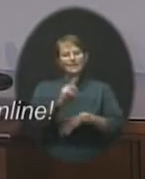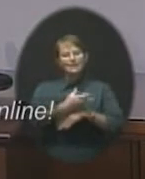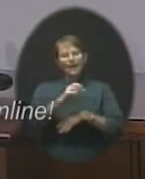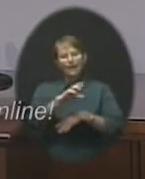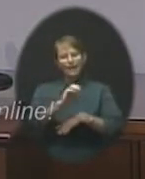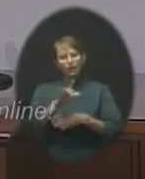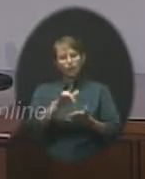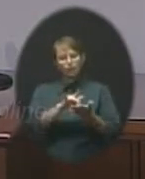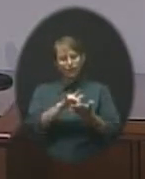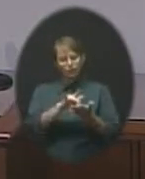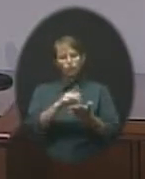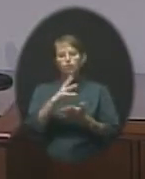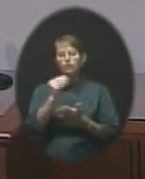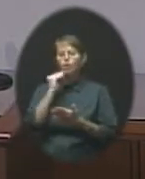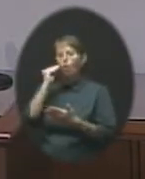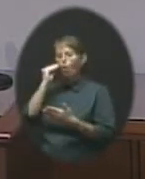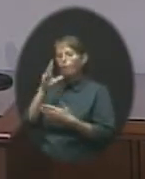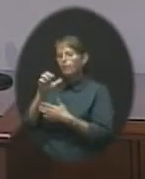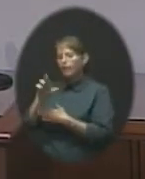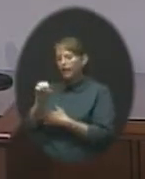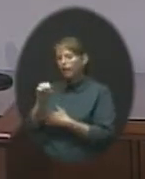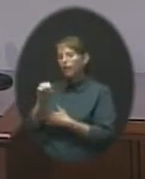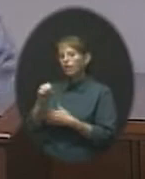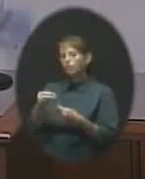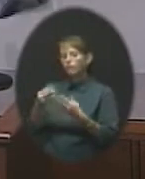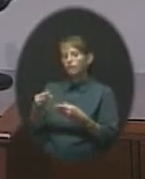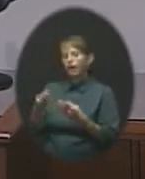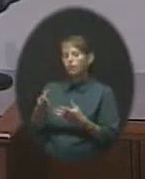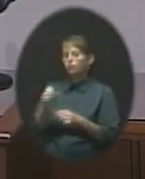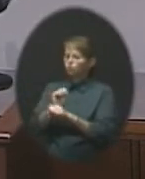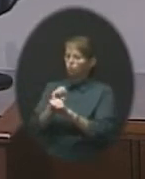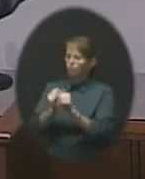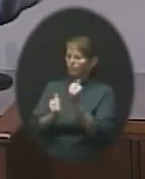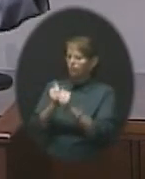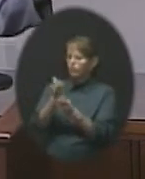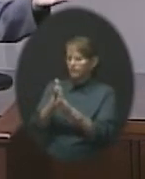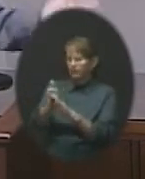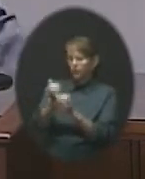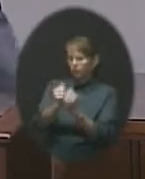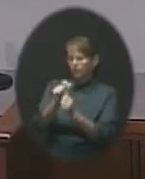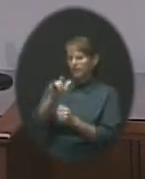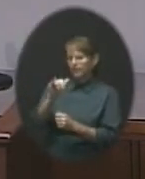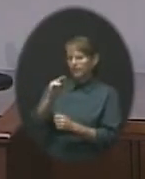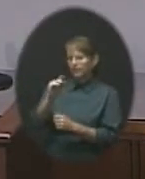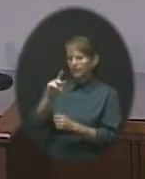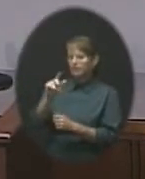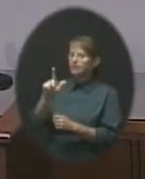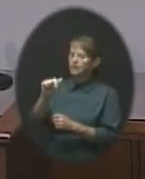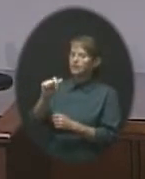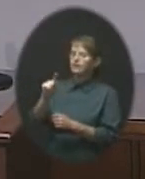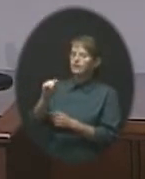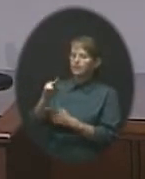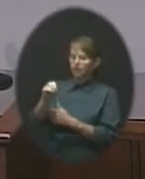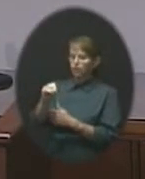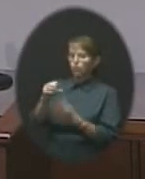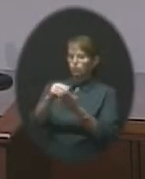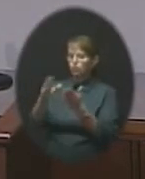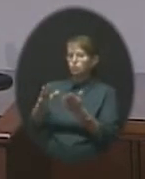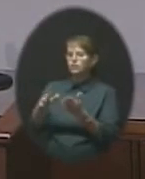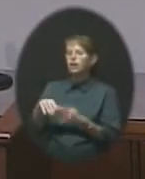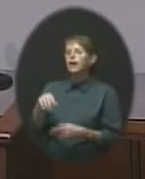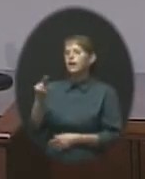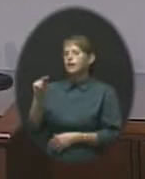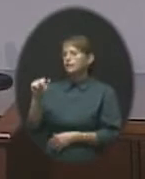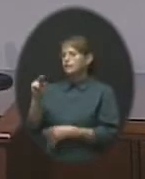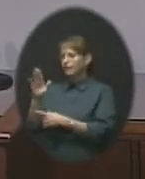that are working predominantly with Hispanic Latino students. And in fact, Nancy and Isabel have been helping with some training and